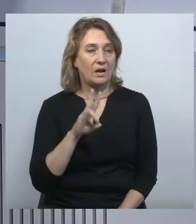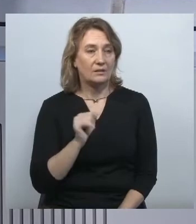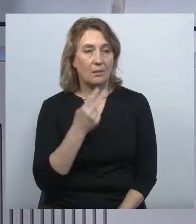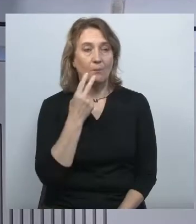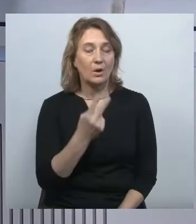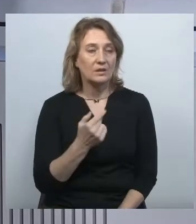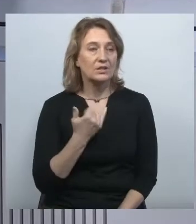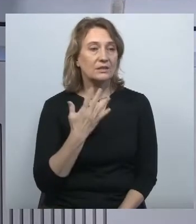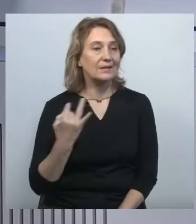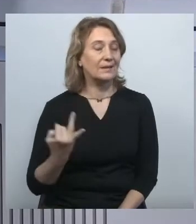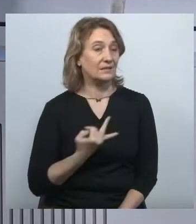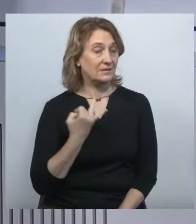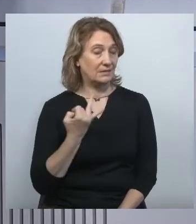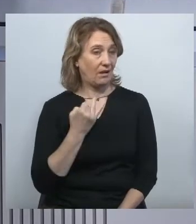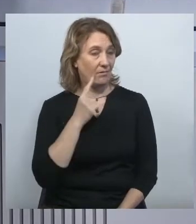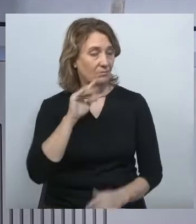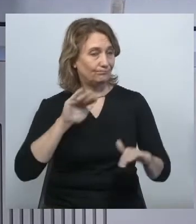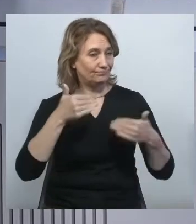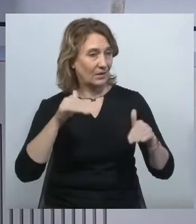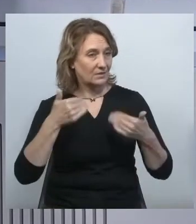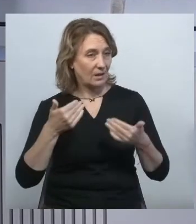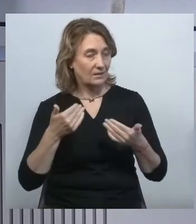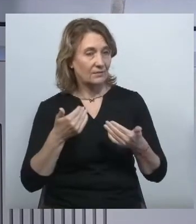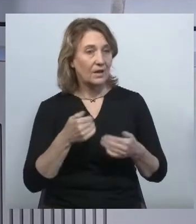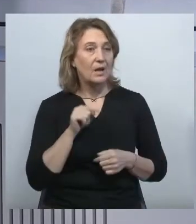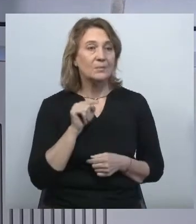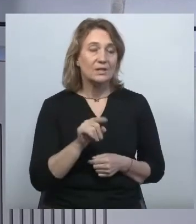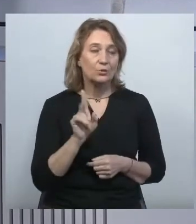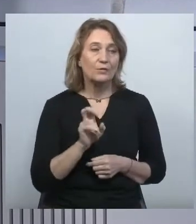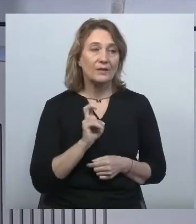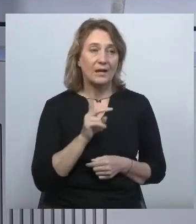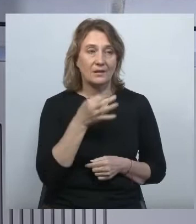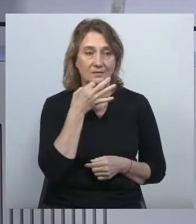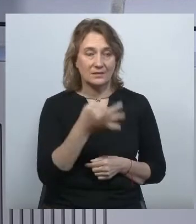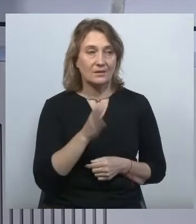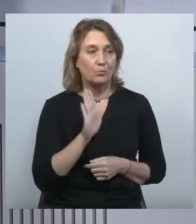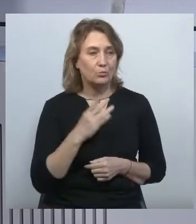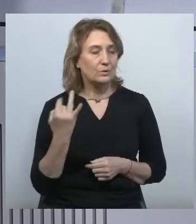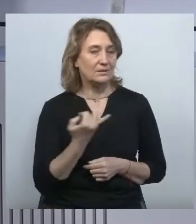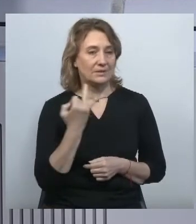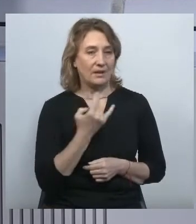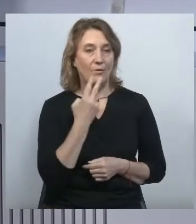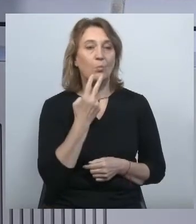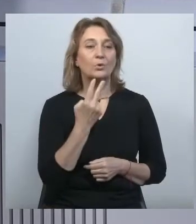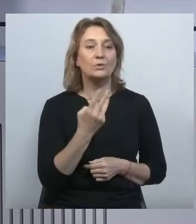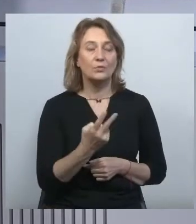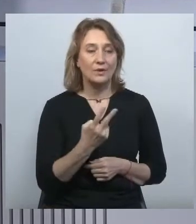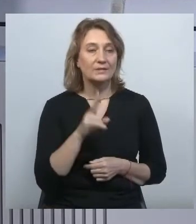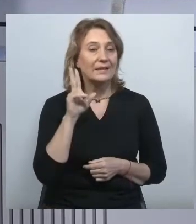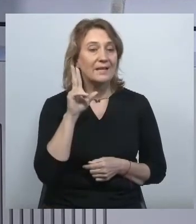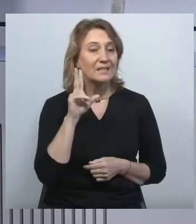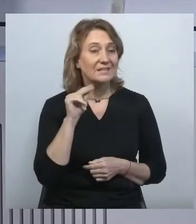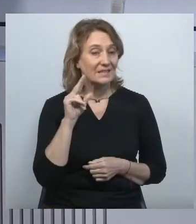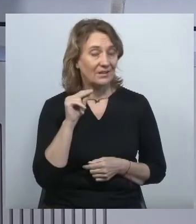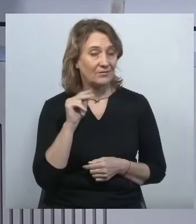Khorovytska, and she will show us several interesting slides. I think that after what Mr. Sunderland said, it would be very interesting to see